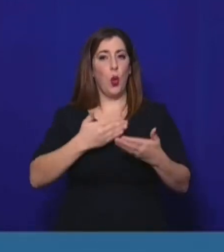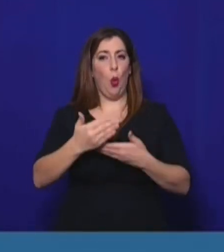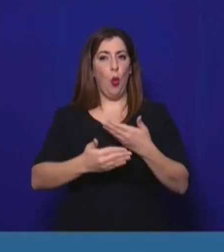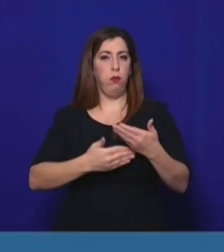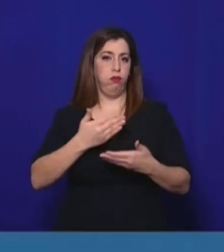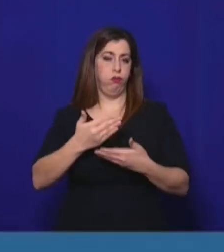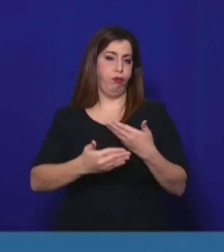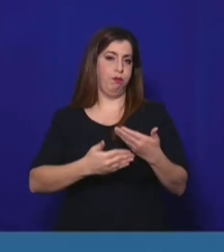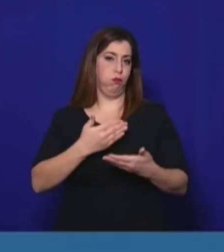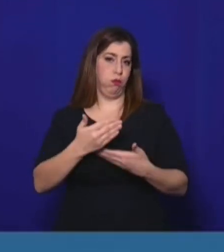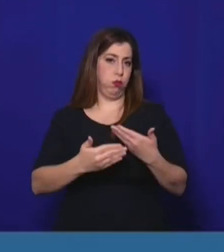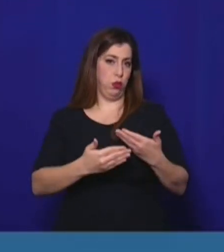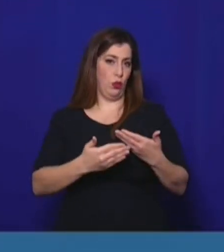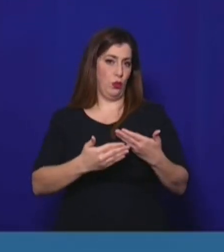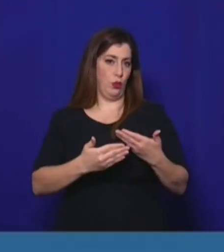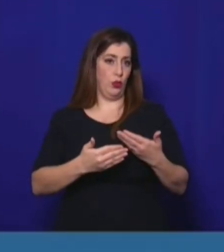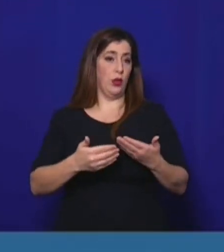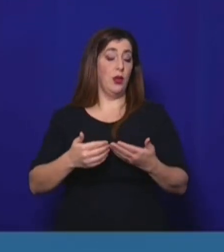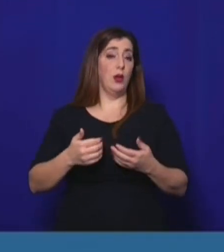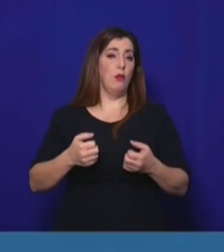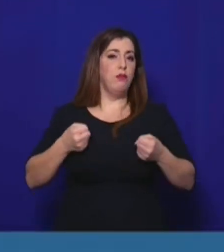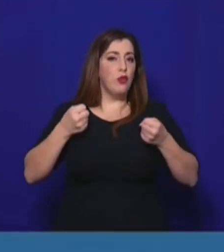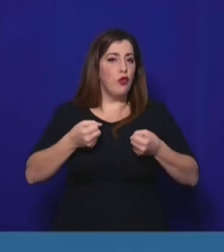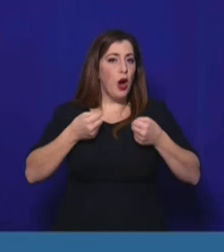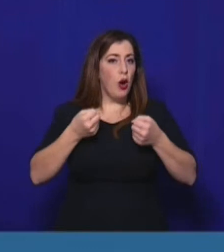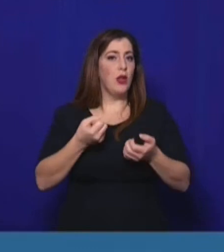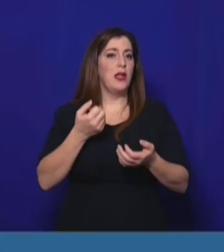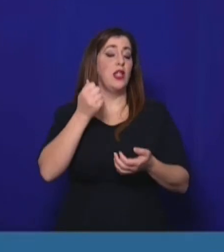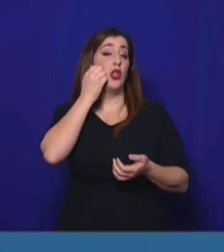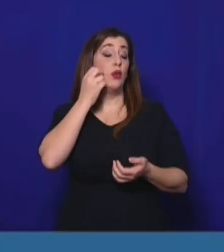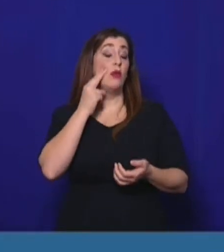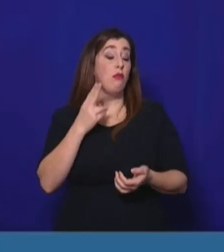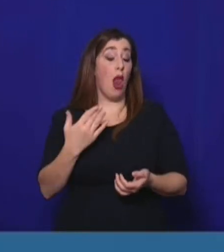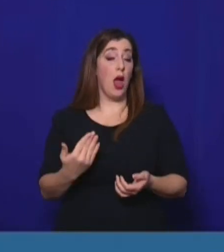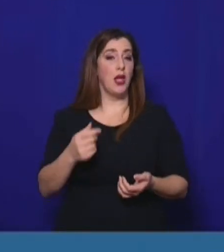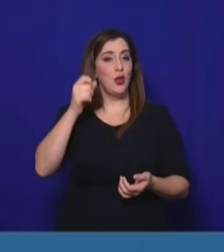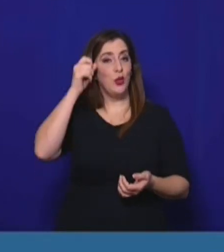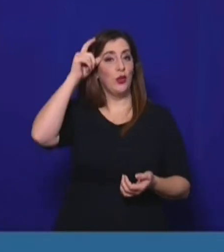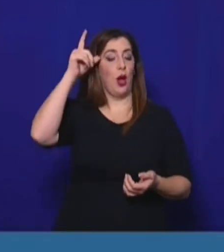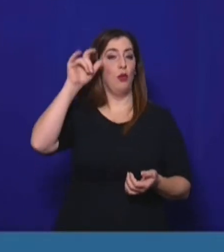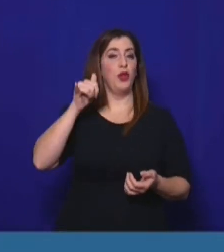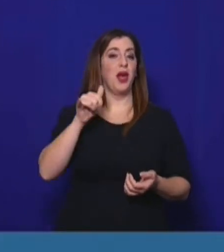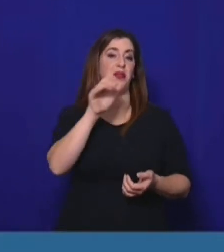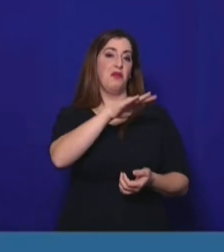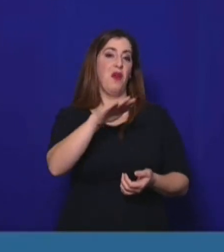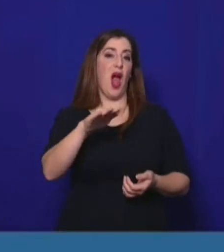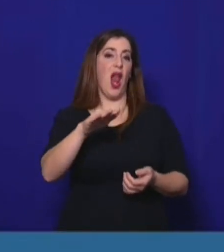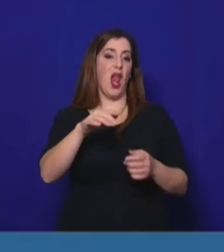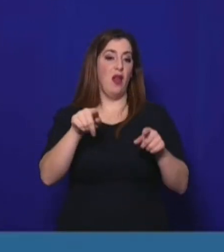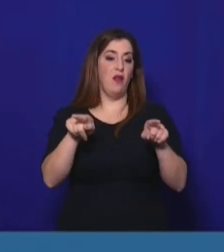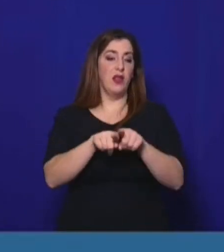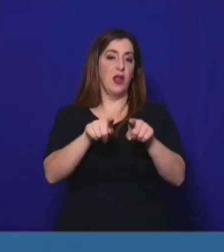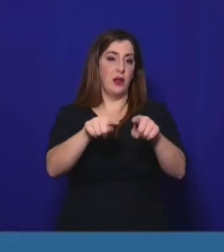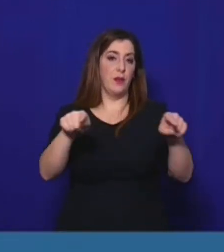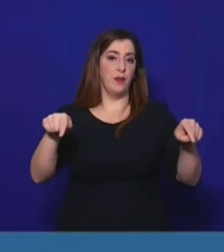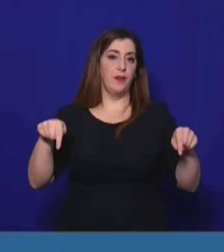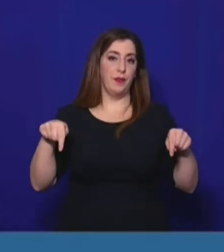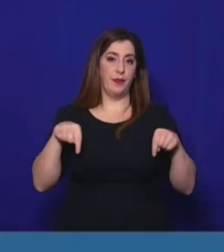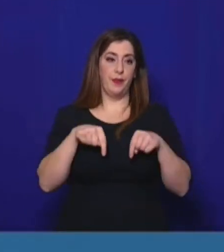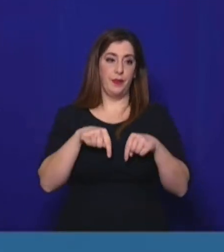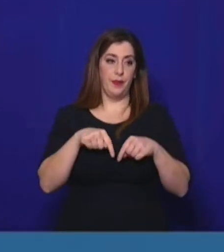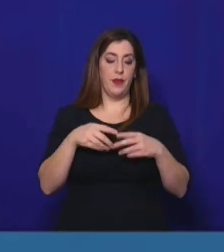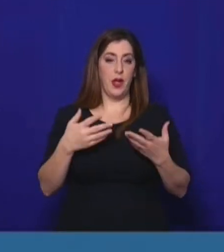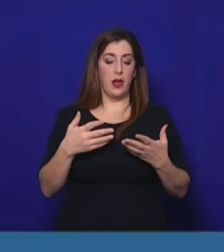kif aħna nsiru nafu propju wkoll bil-każijiet. Infatti għandna wkoll kull skola għandha wkoll liaison officer li